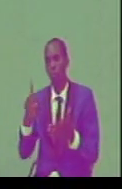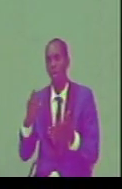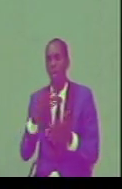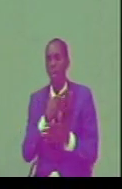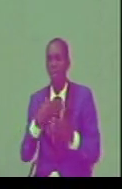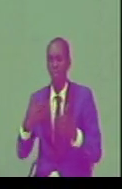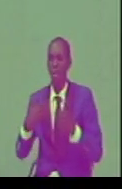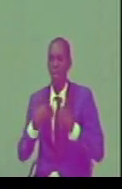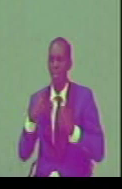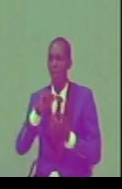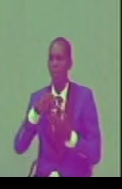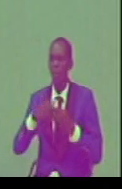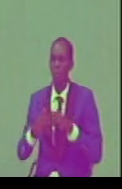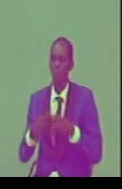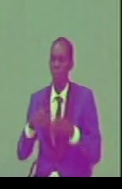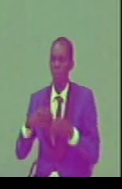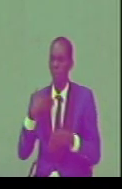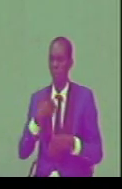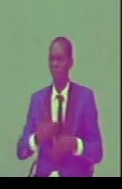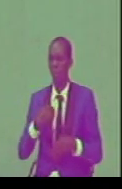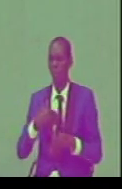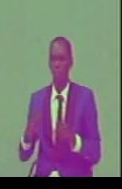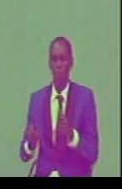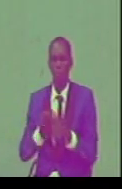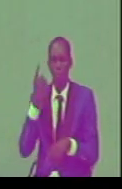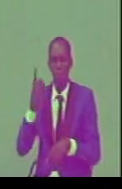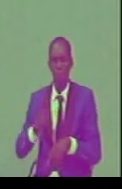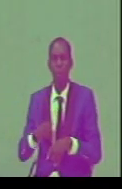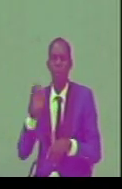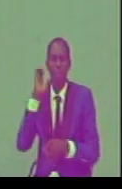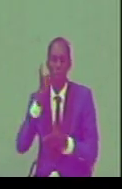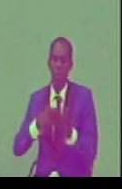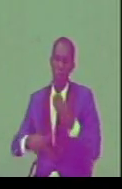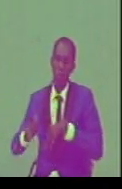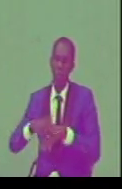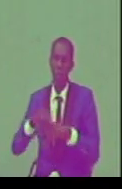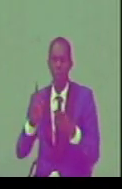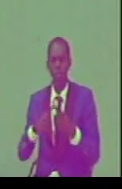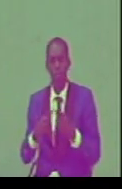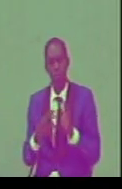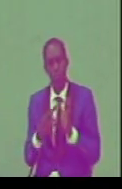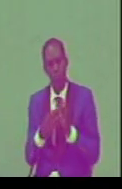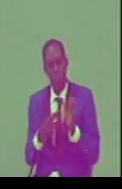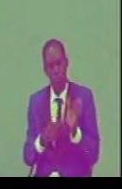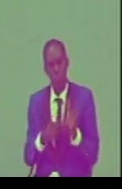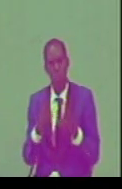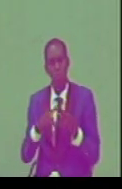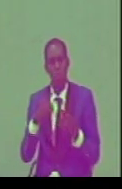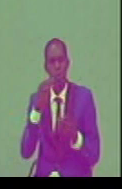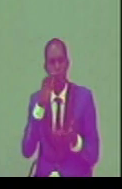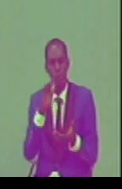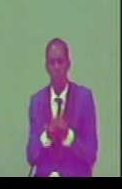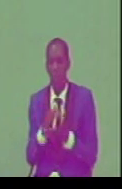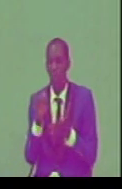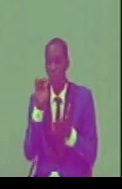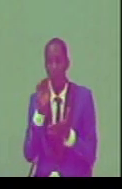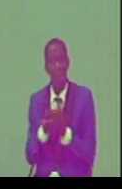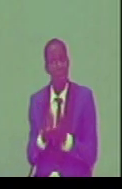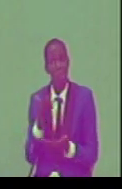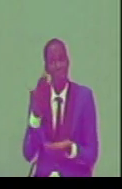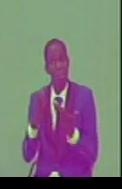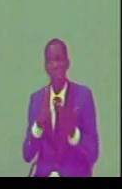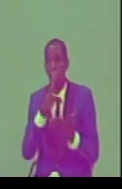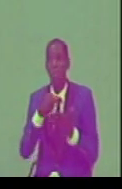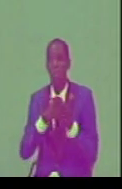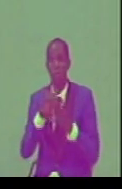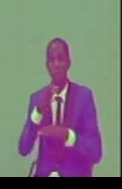chest, and I started experiencing it for the first time yesterday. I came back, I told my wife, it was that bad. I told my madam,